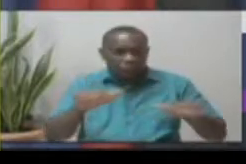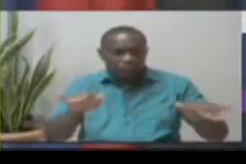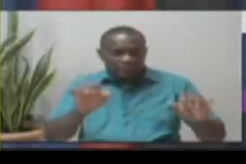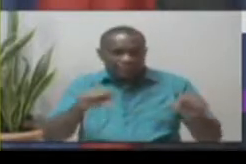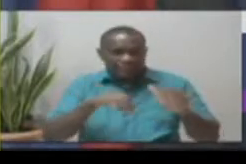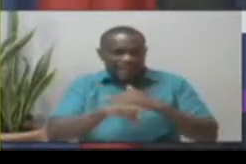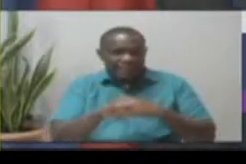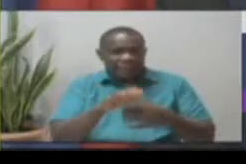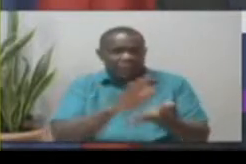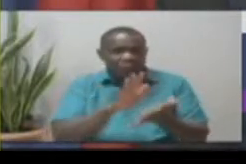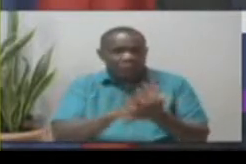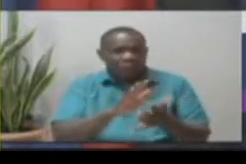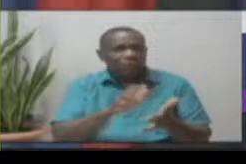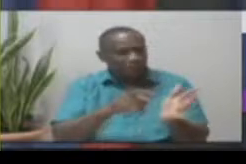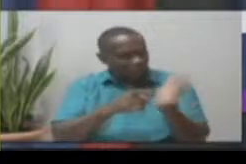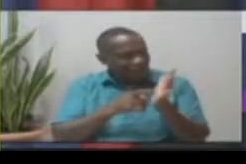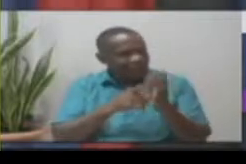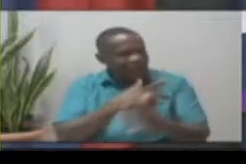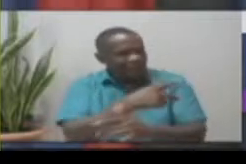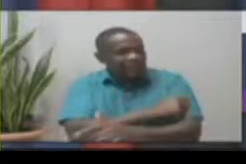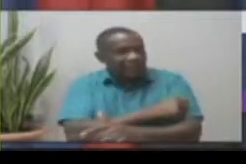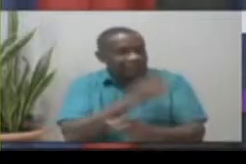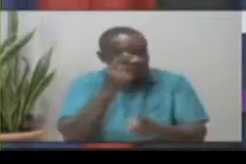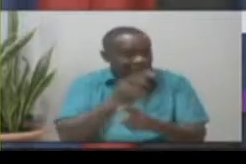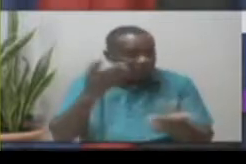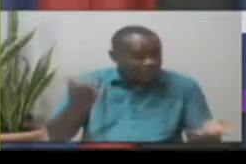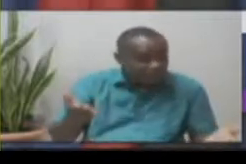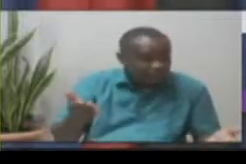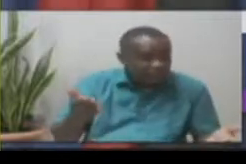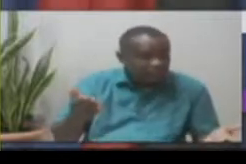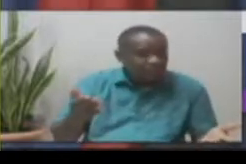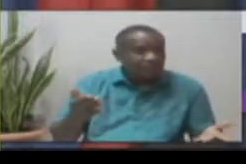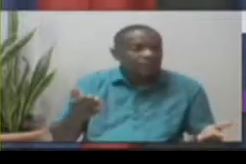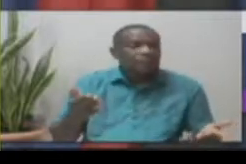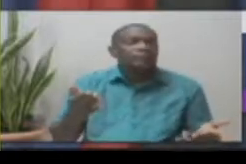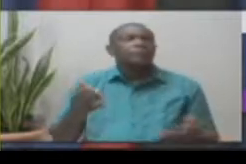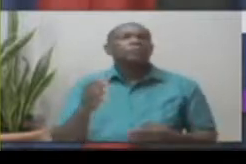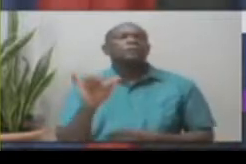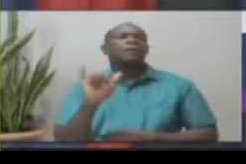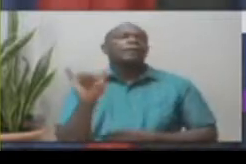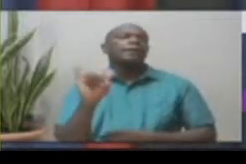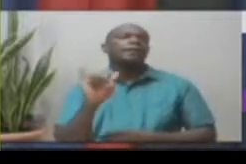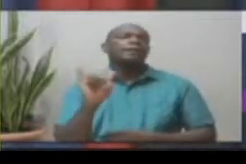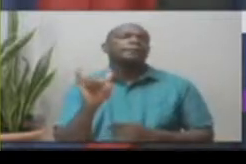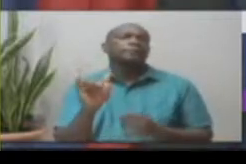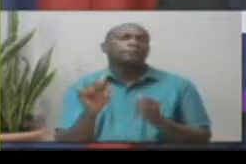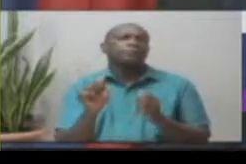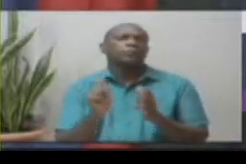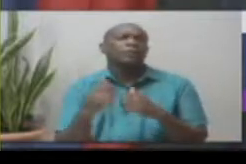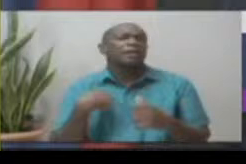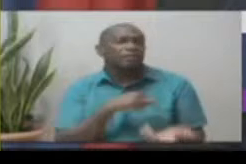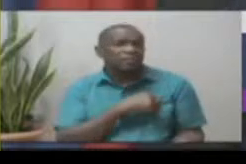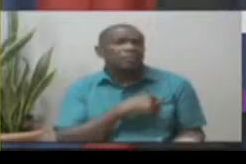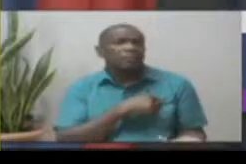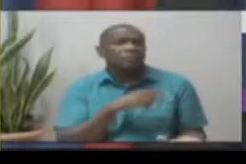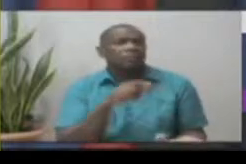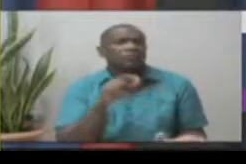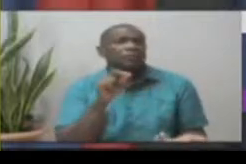Except that we want to be able to have our population get back to work,